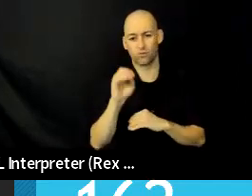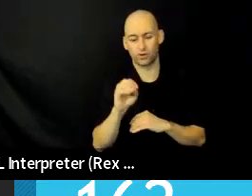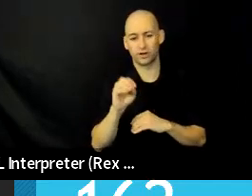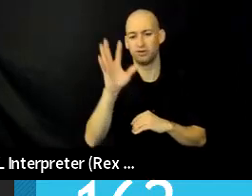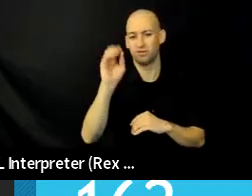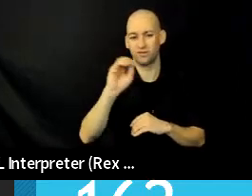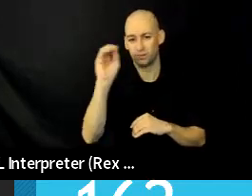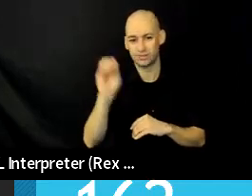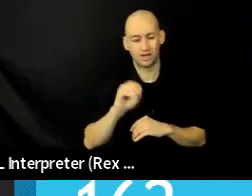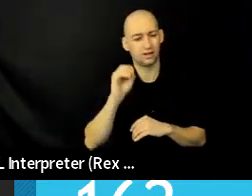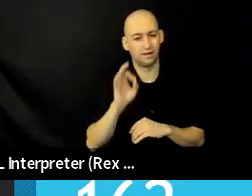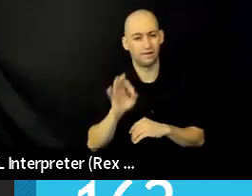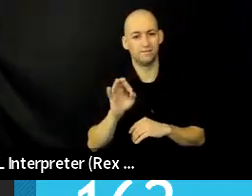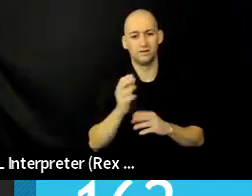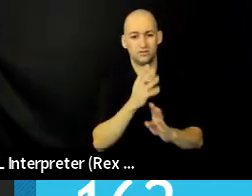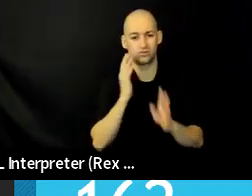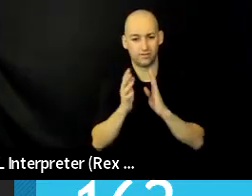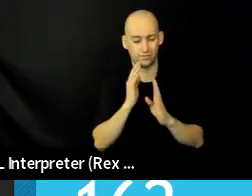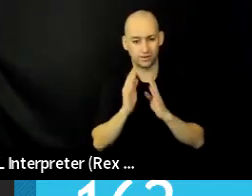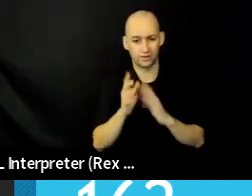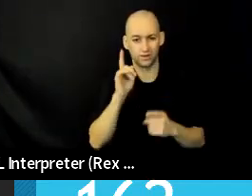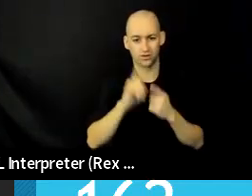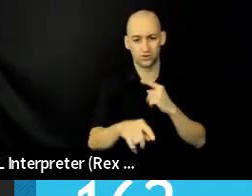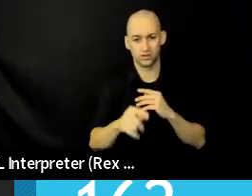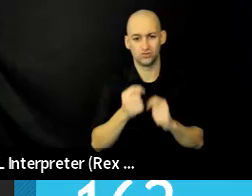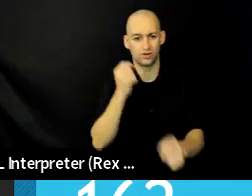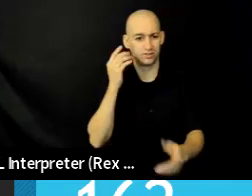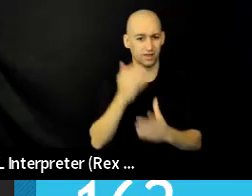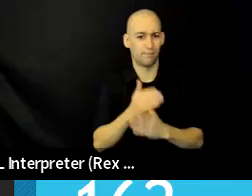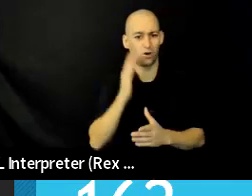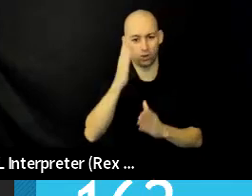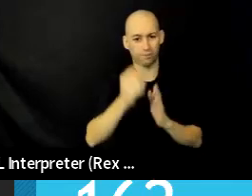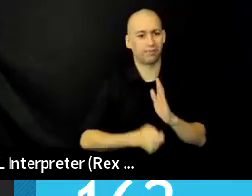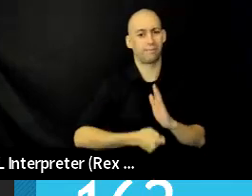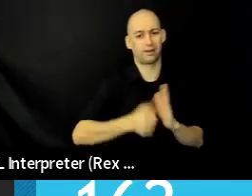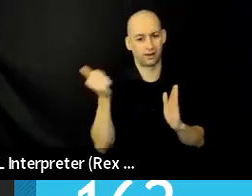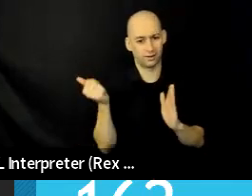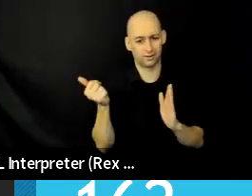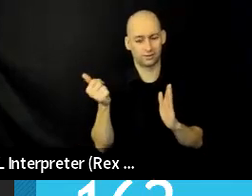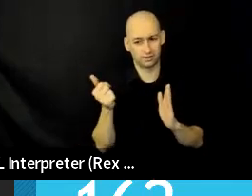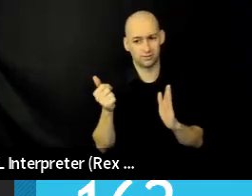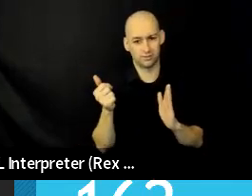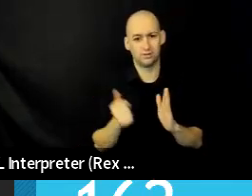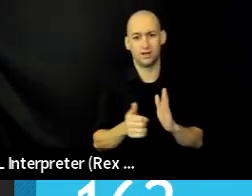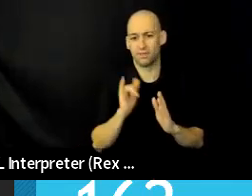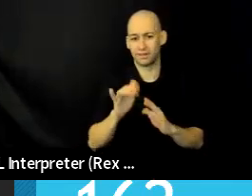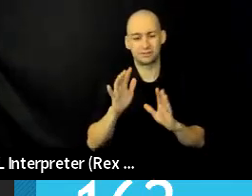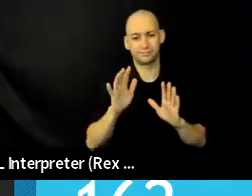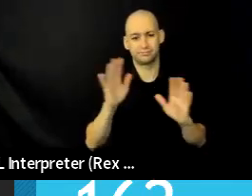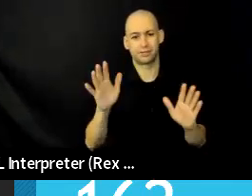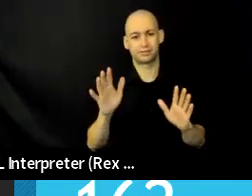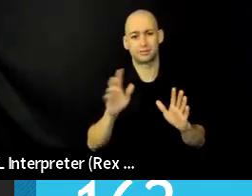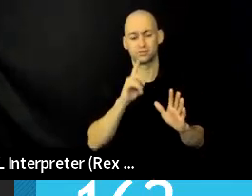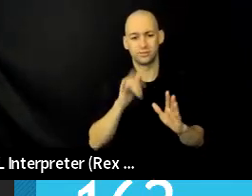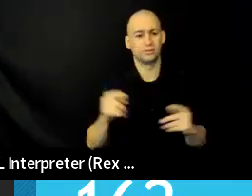40–50% of the traffic to the truck stop will be eliminated. That is an extraordinary,